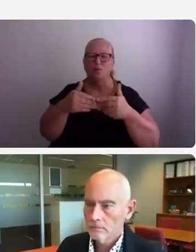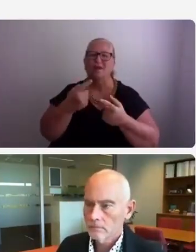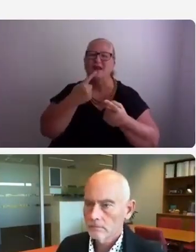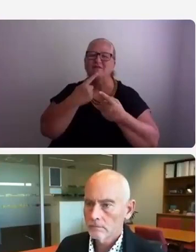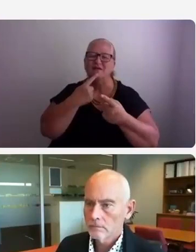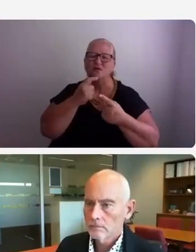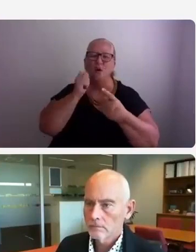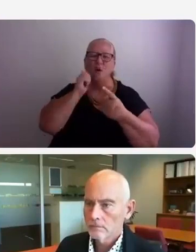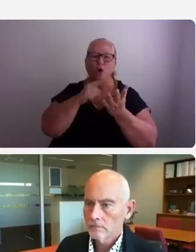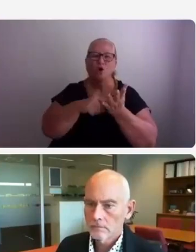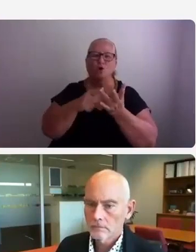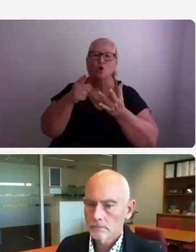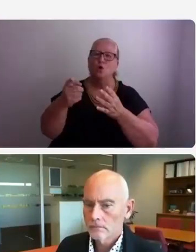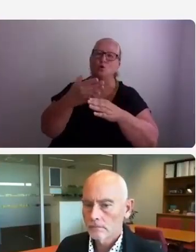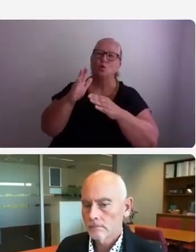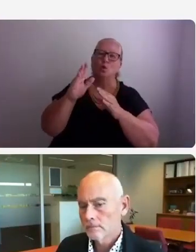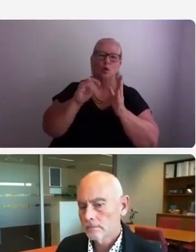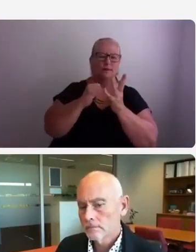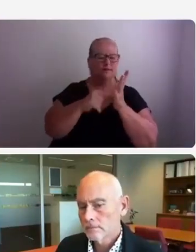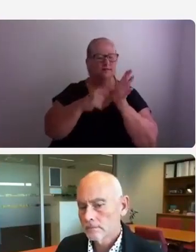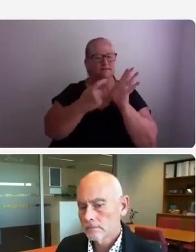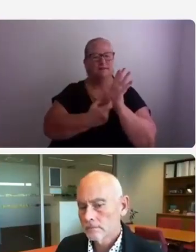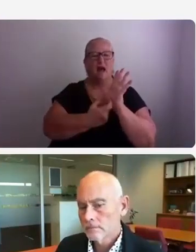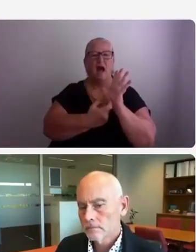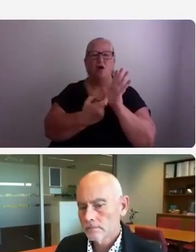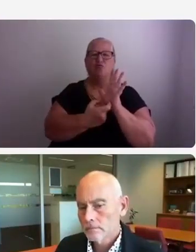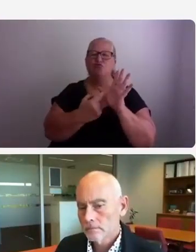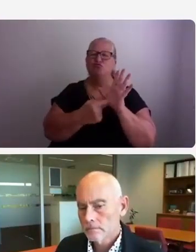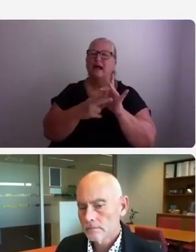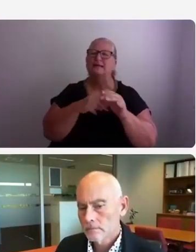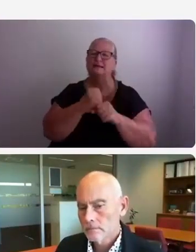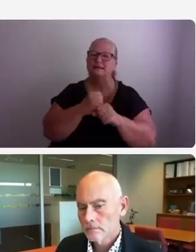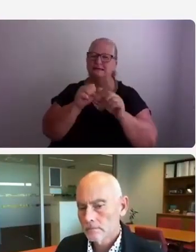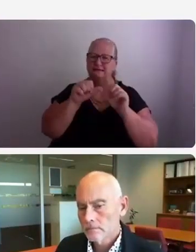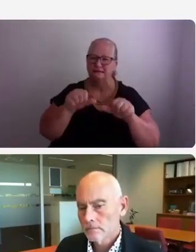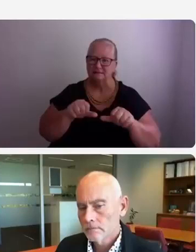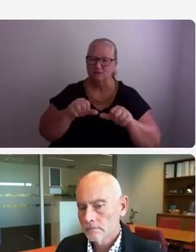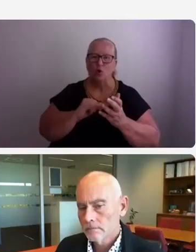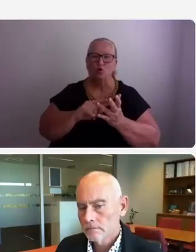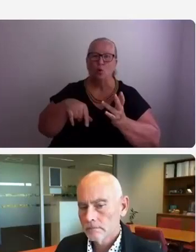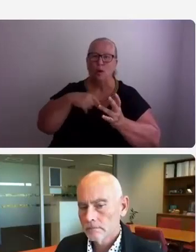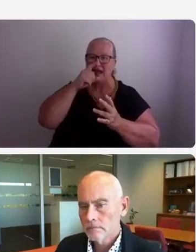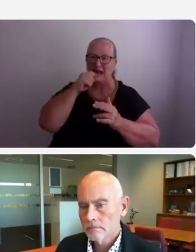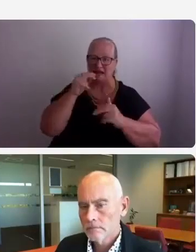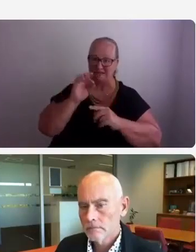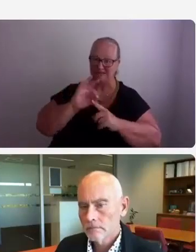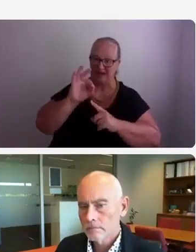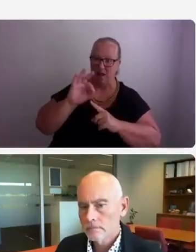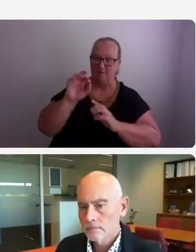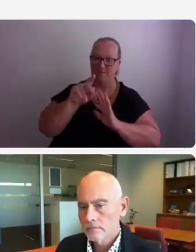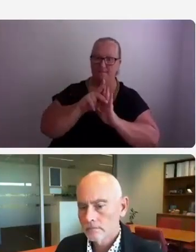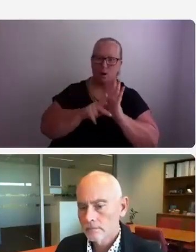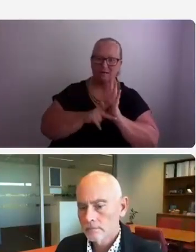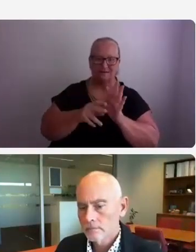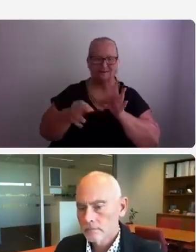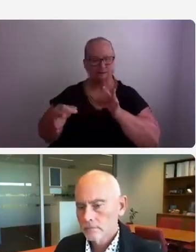through to the new star rating system. It'll enable the department to plan and develop policy using up-to-date data